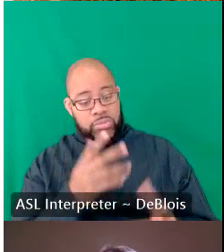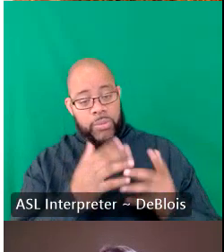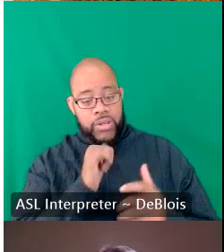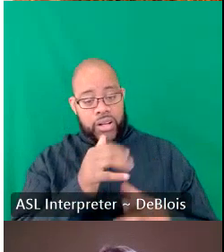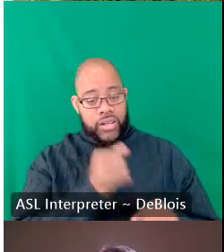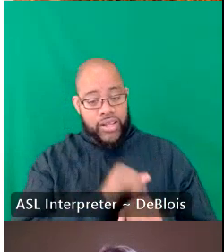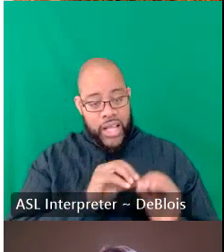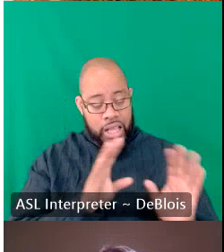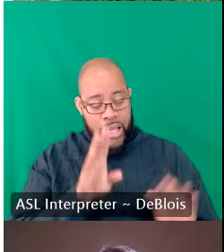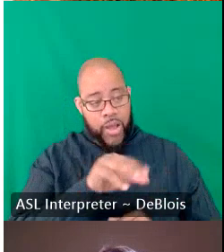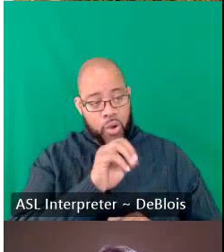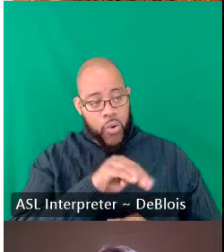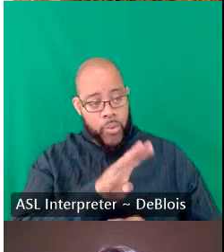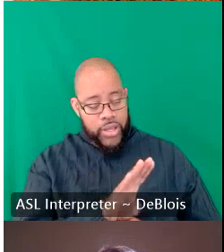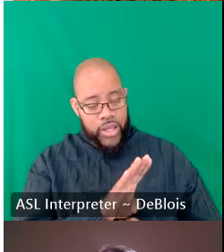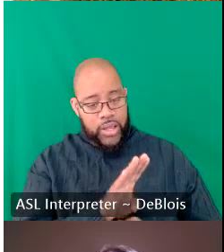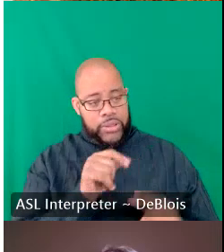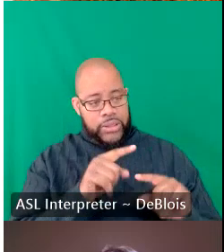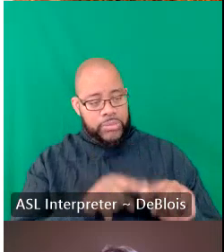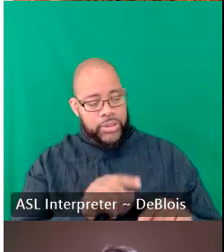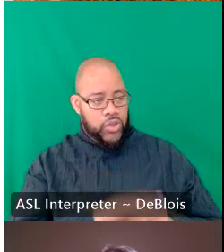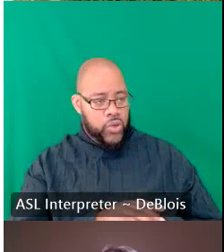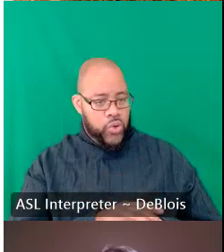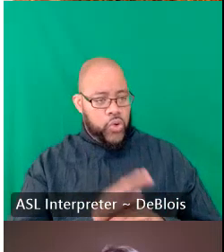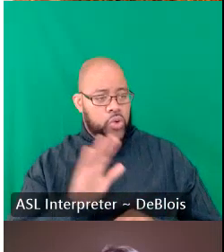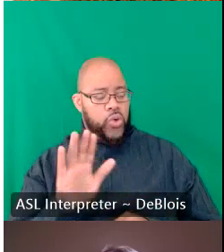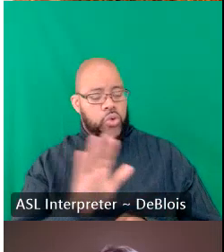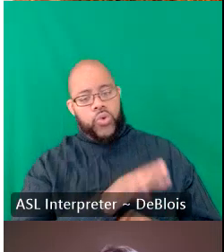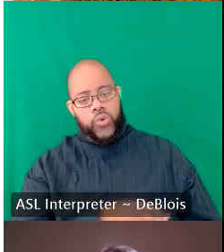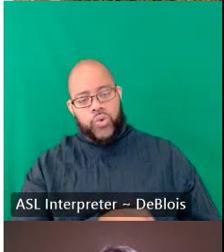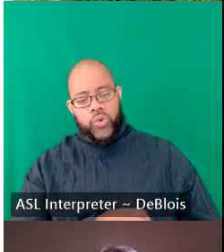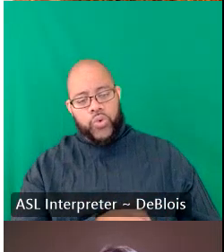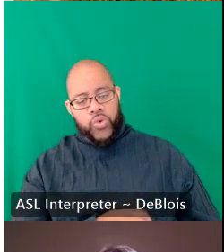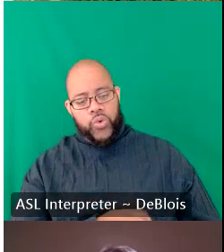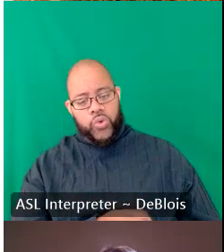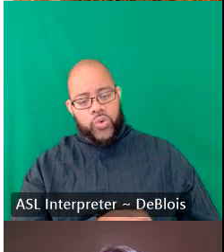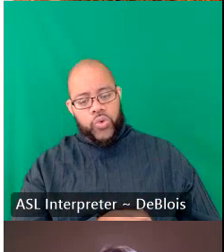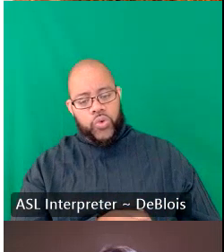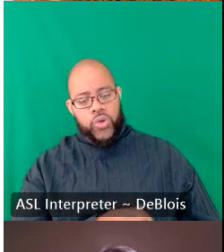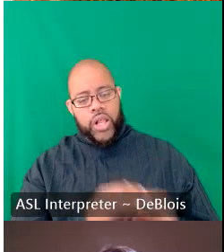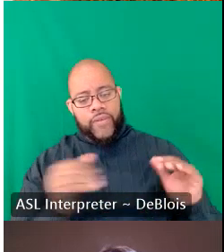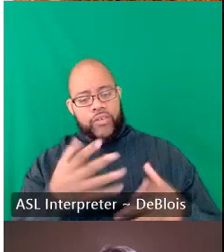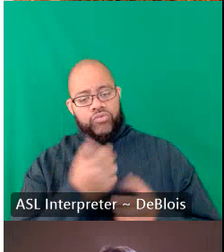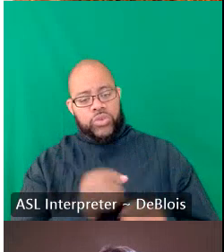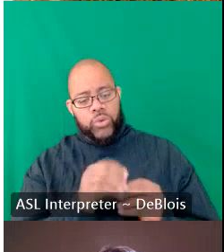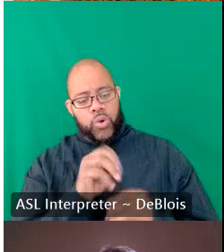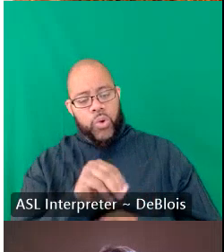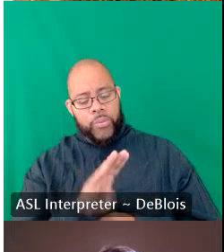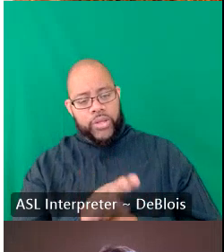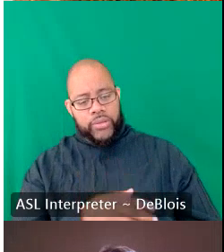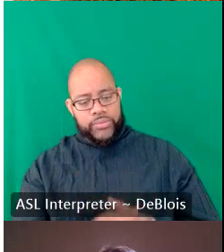those cleared by OMB. It depends upon your handful of things, including your level of trust with OMB.